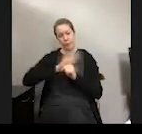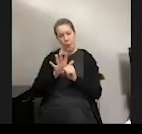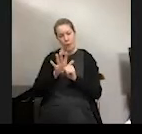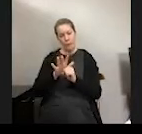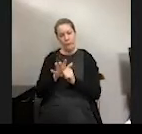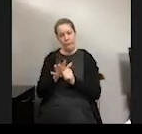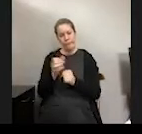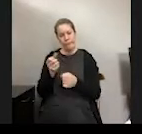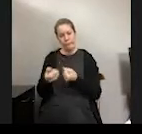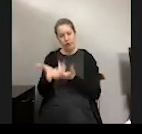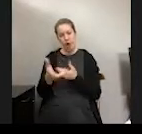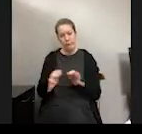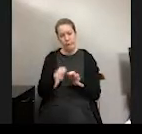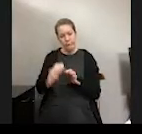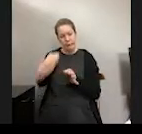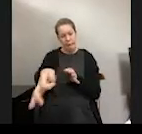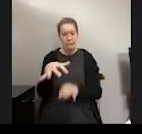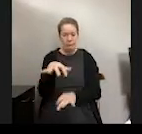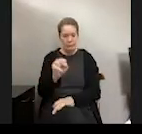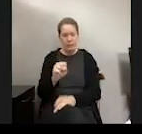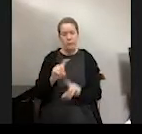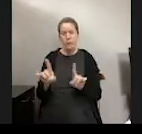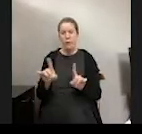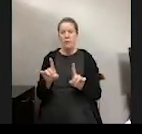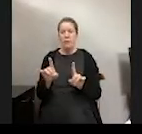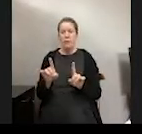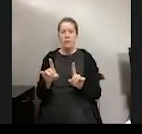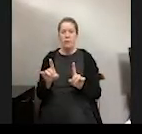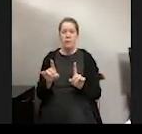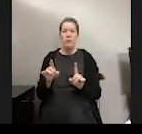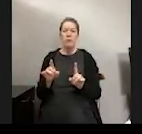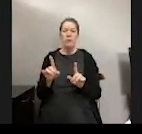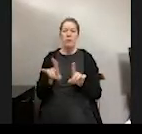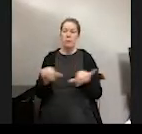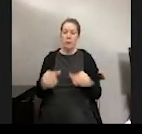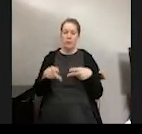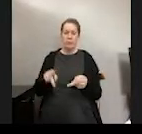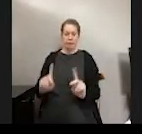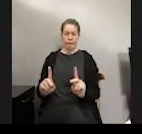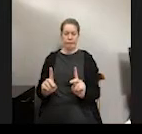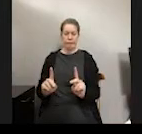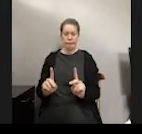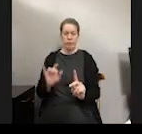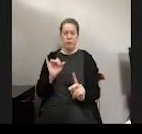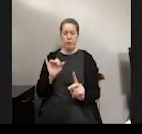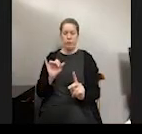this before passing it on, is that it's allowed us to slow down a little bit and